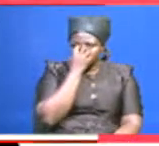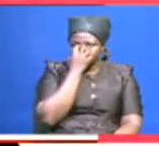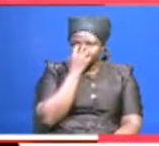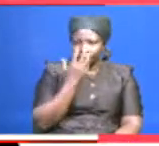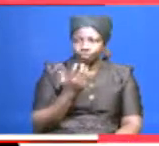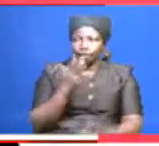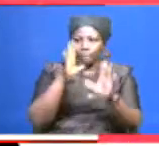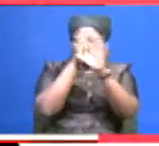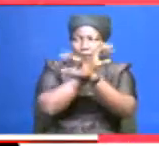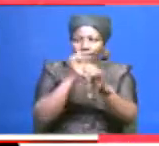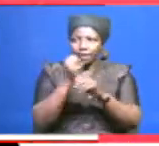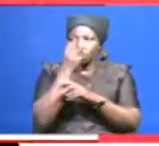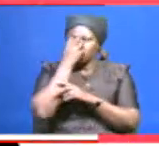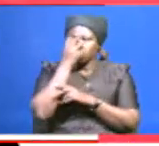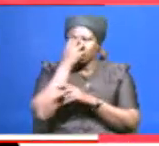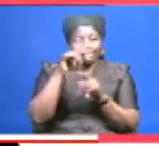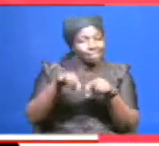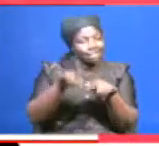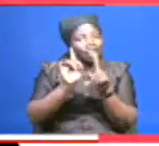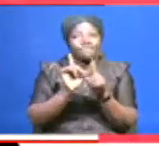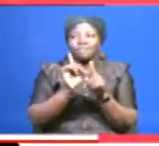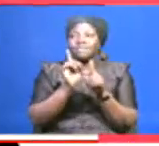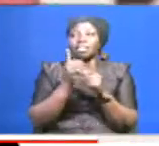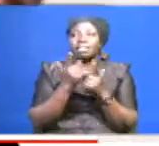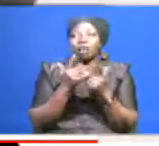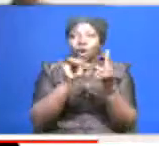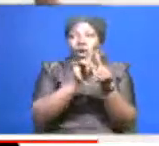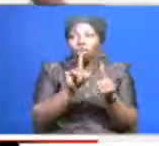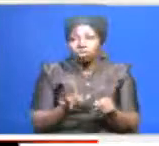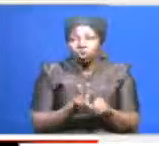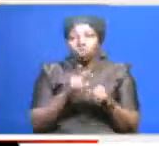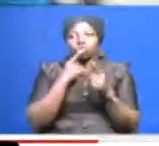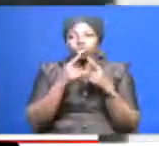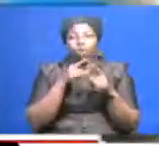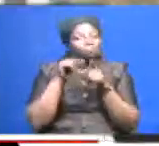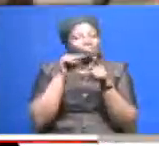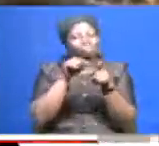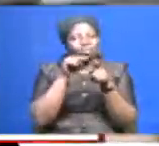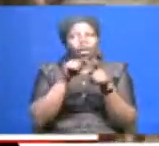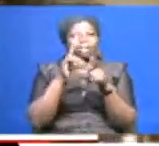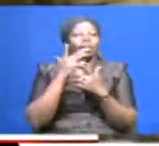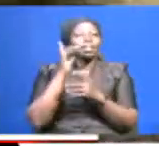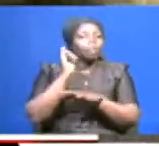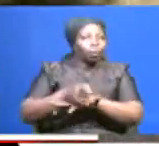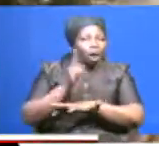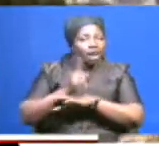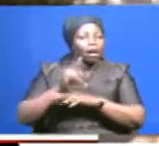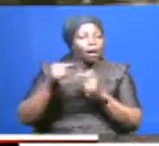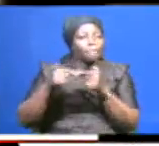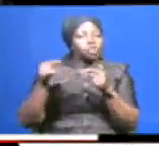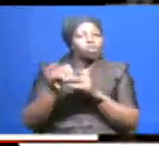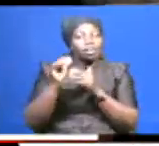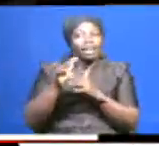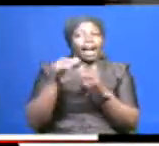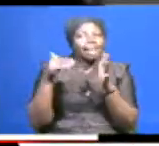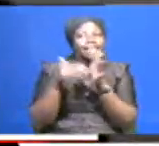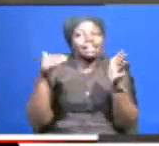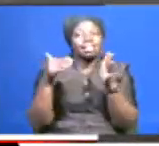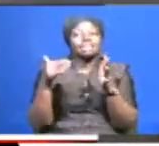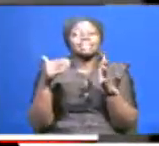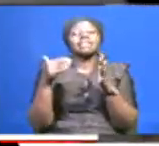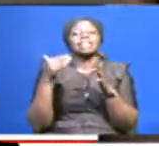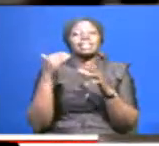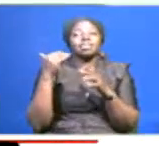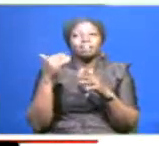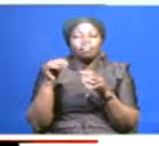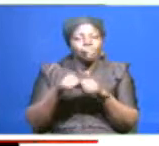President William Ruto did not mince his words, warning opposition leaders against disrupting livelihoods and destroying property while exercising their